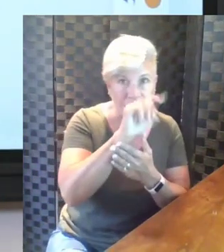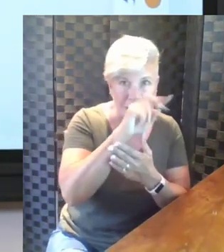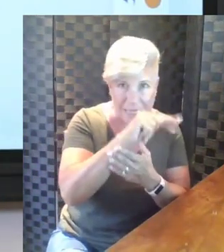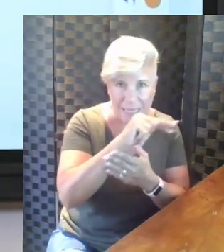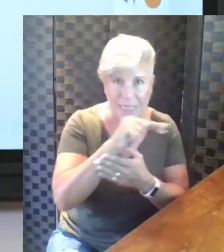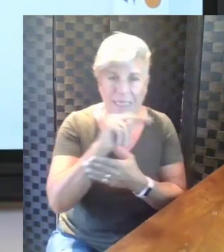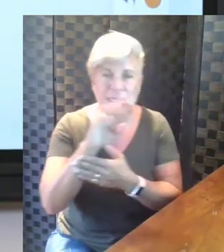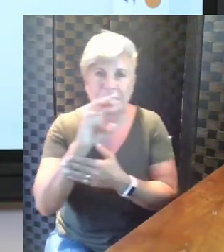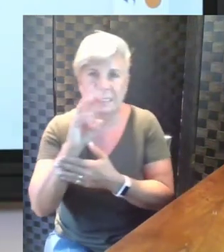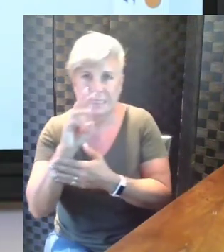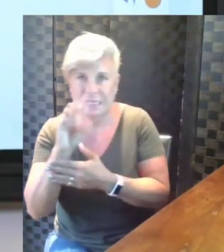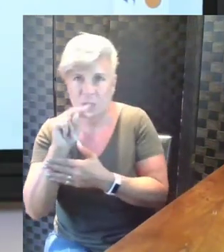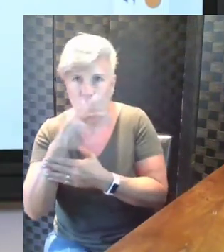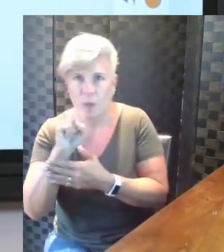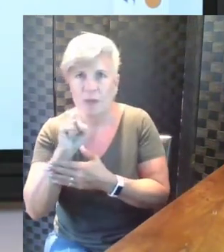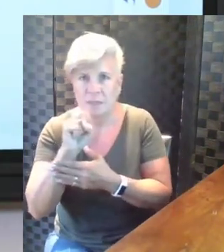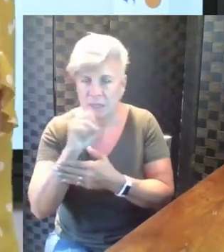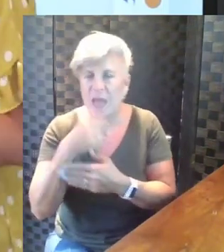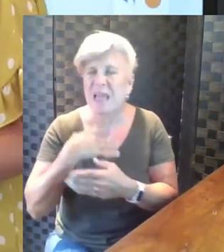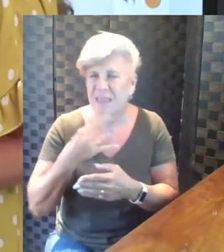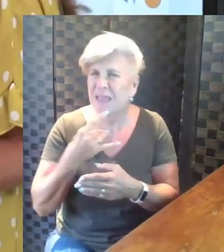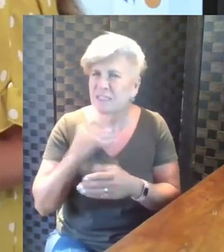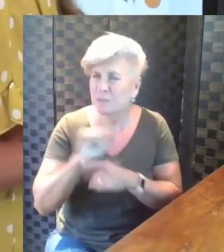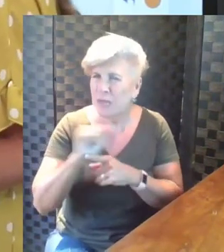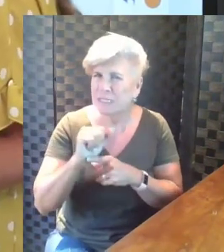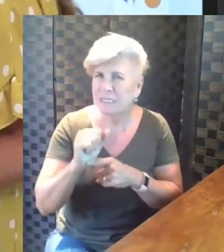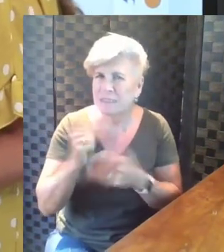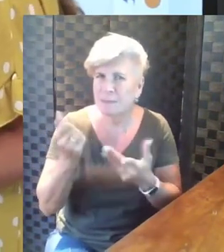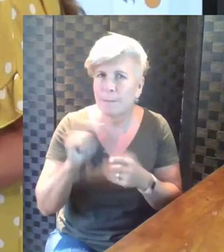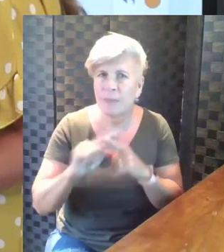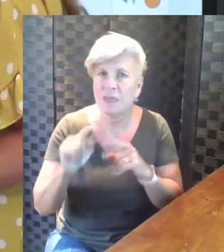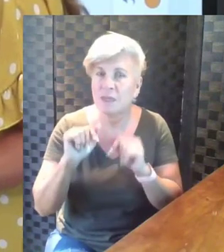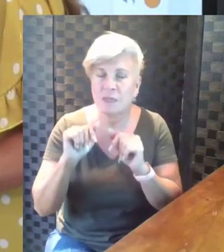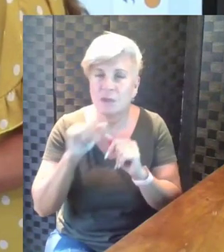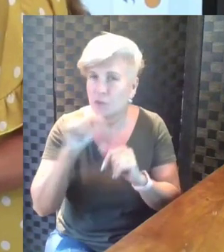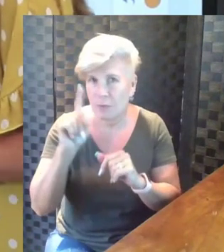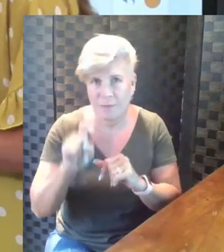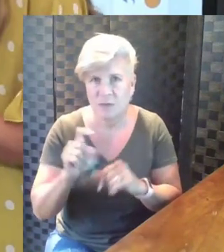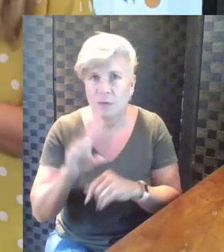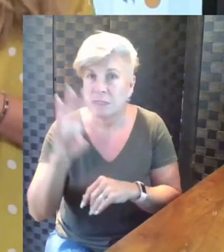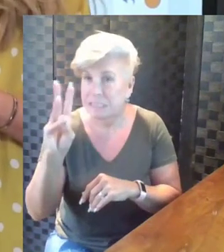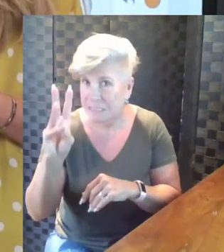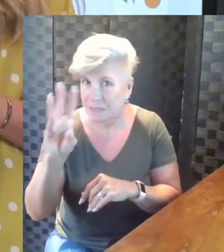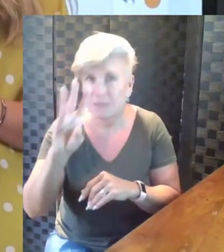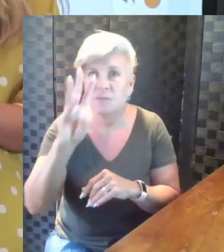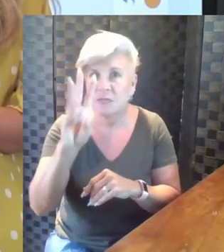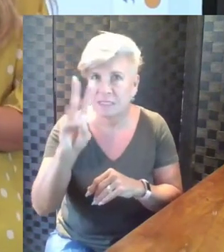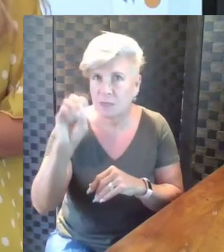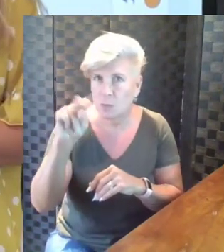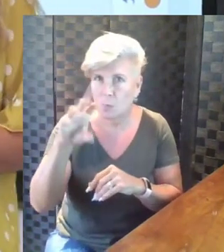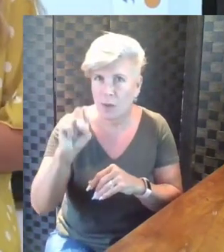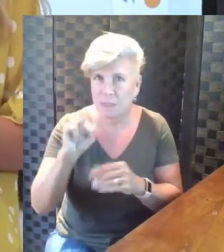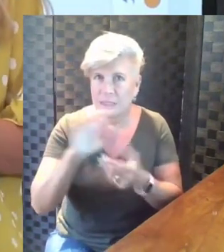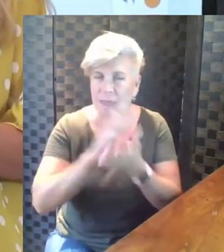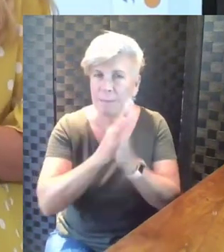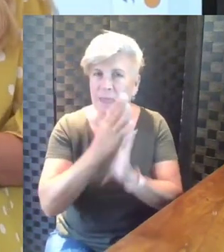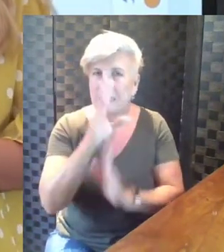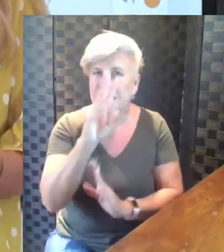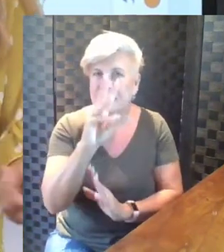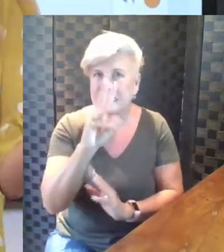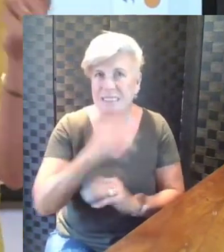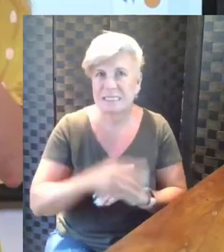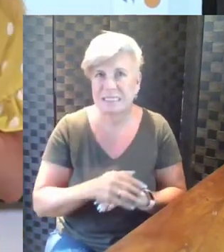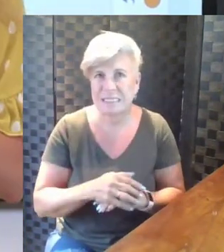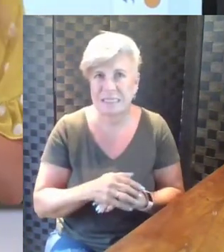like to practice what I'm saying, okay? But you certainly can. I put the 6 here for 6 ones, and that number becomes